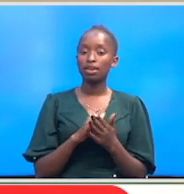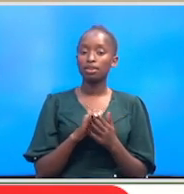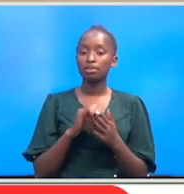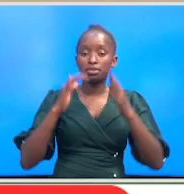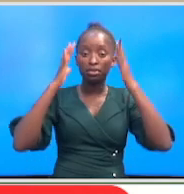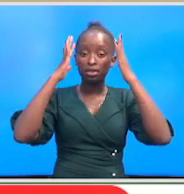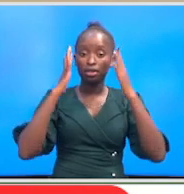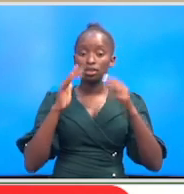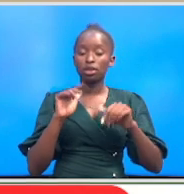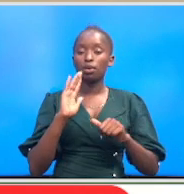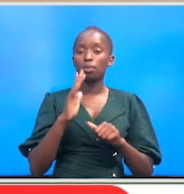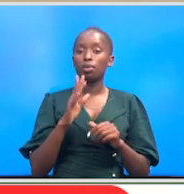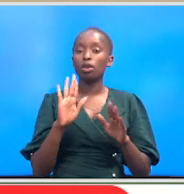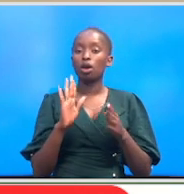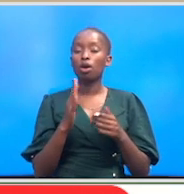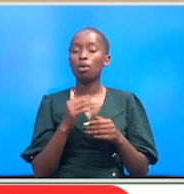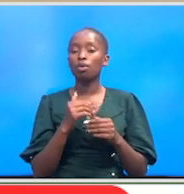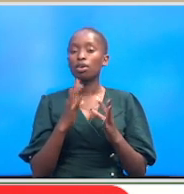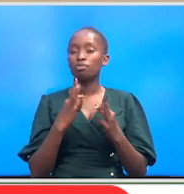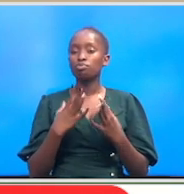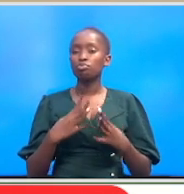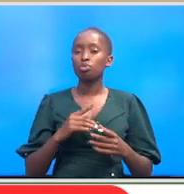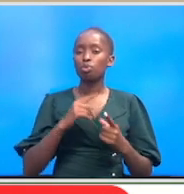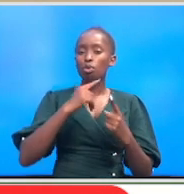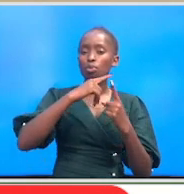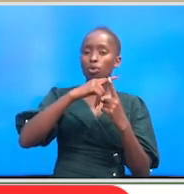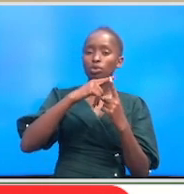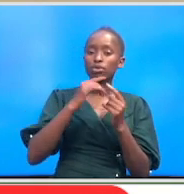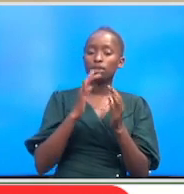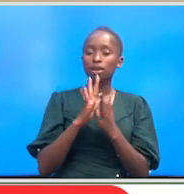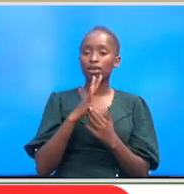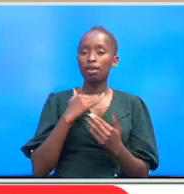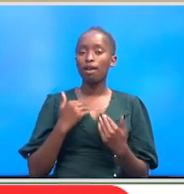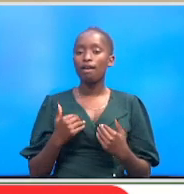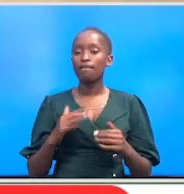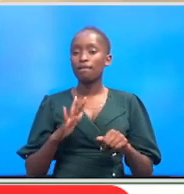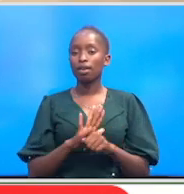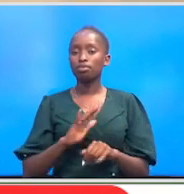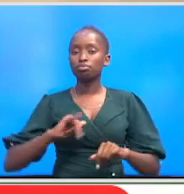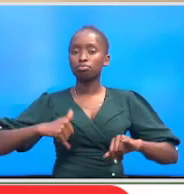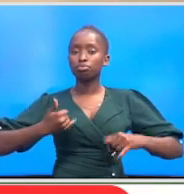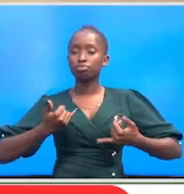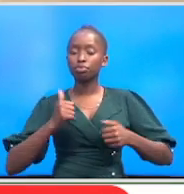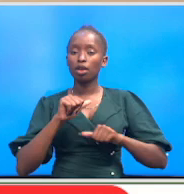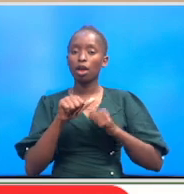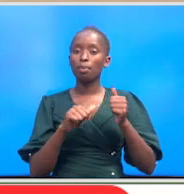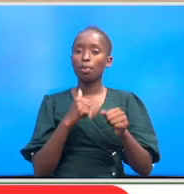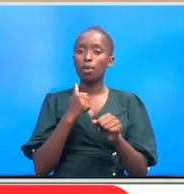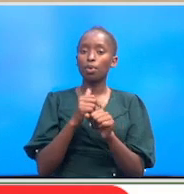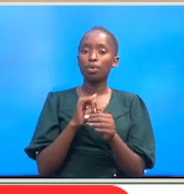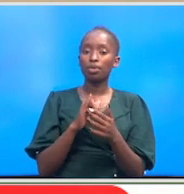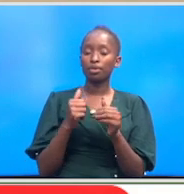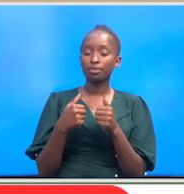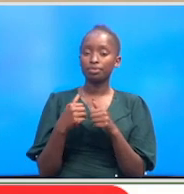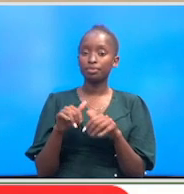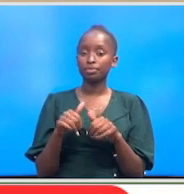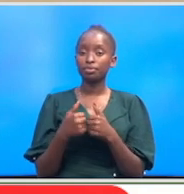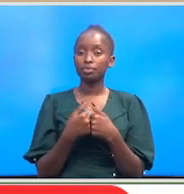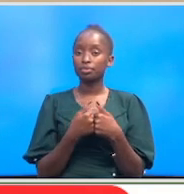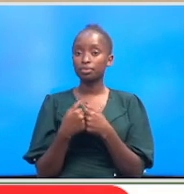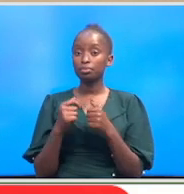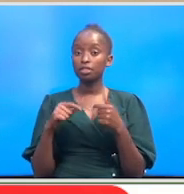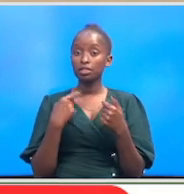tuko camp, watu wako positive, morale liko na tuko sawa. Na kitu mimi naweza ambia